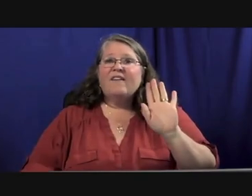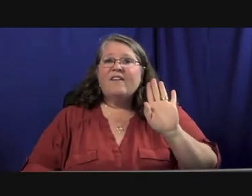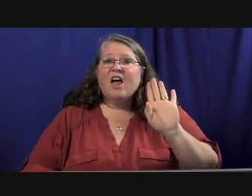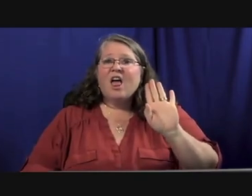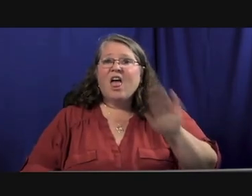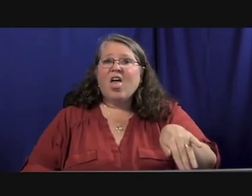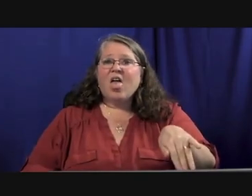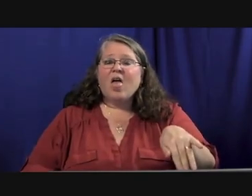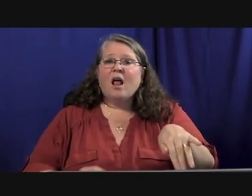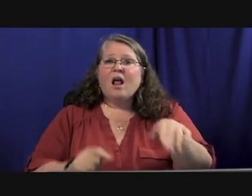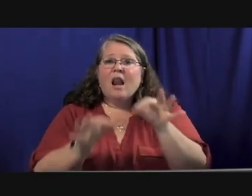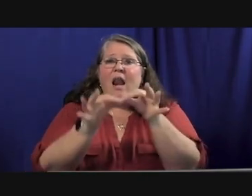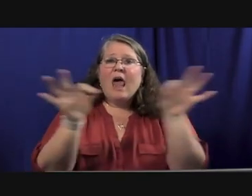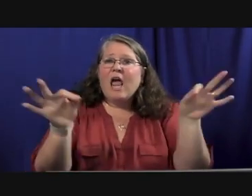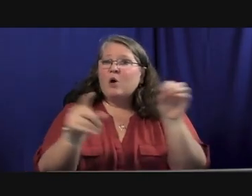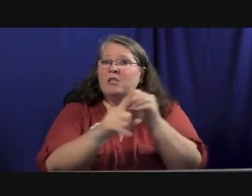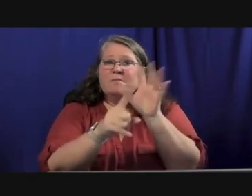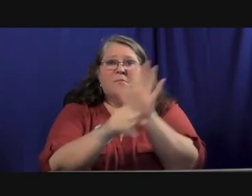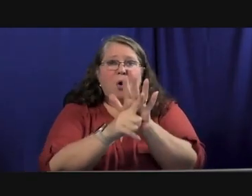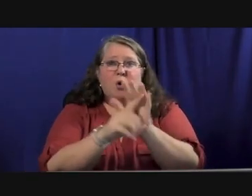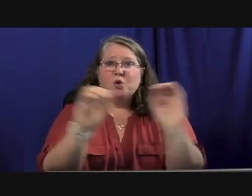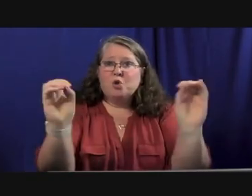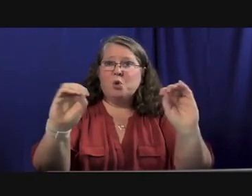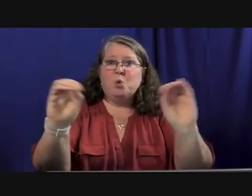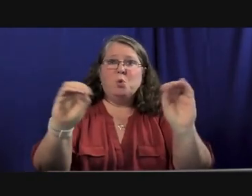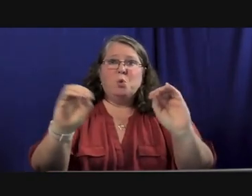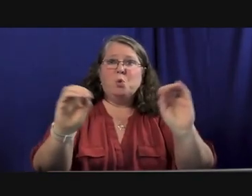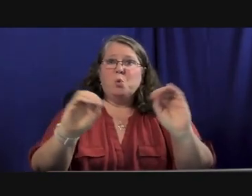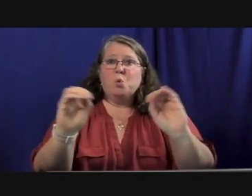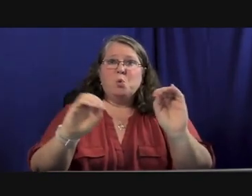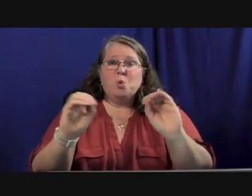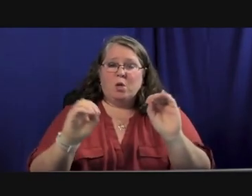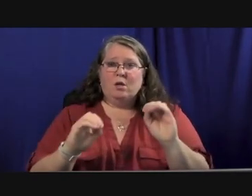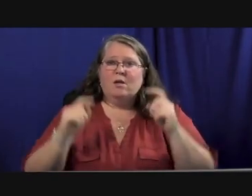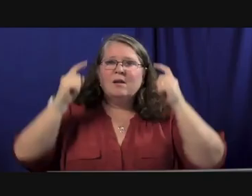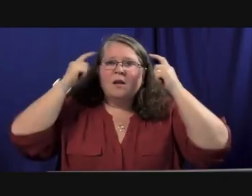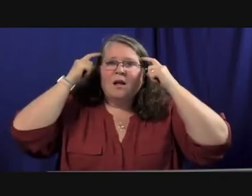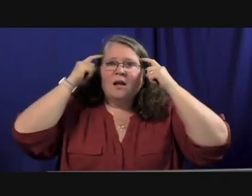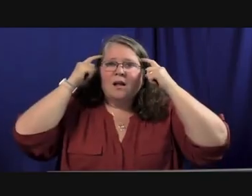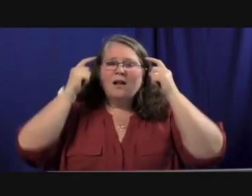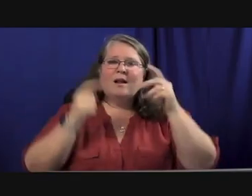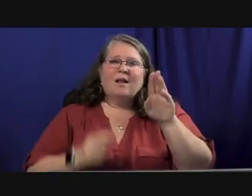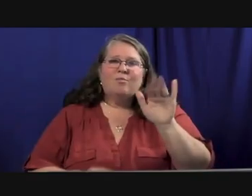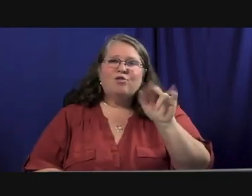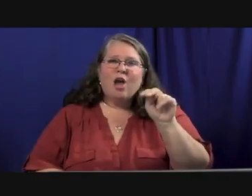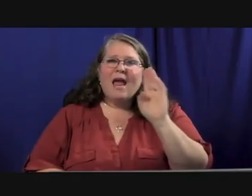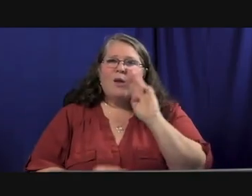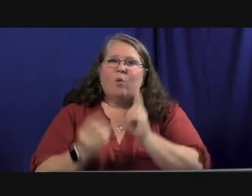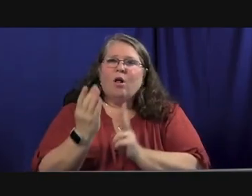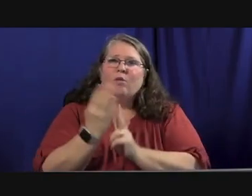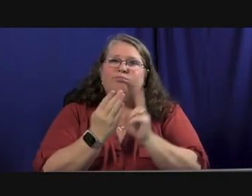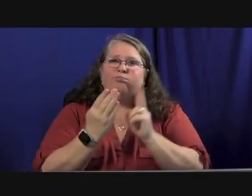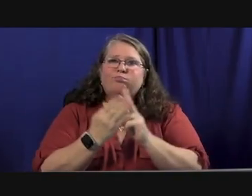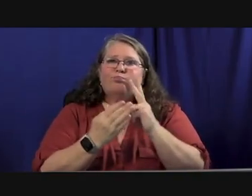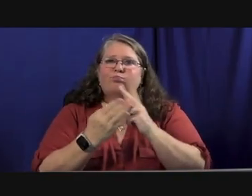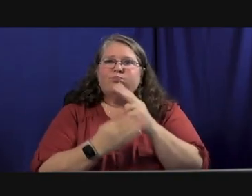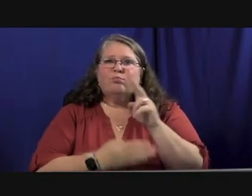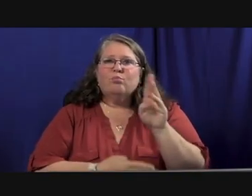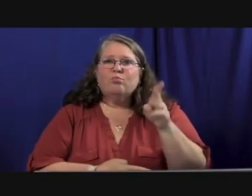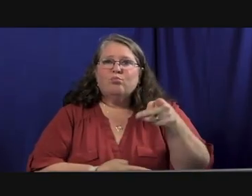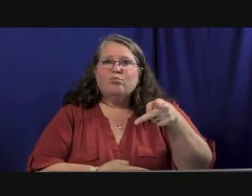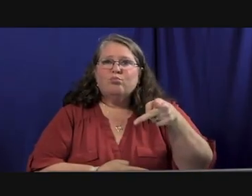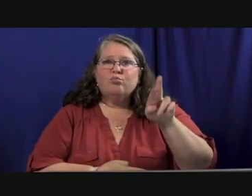primary part of the brain. And then at that point, if there's no language exposure, then the brain